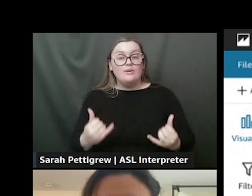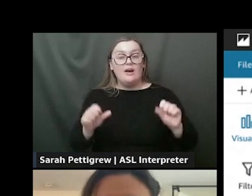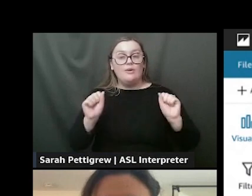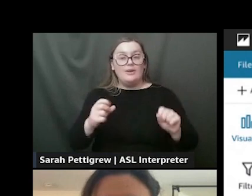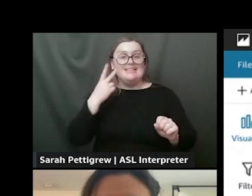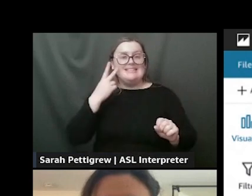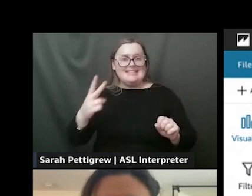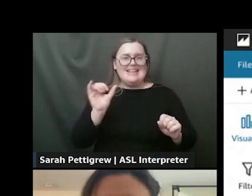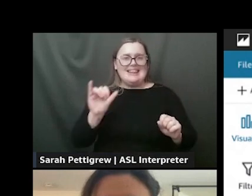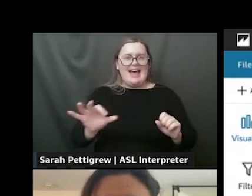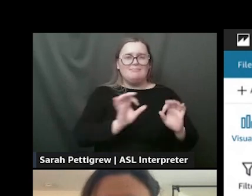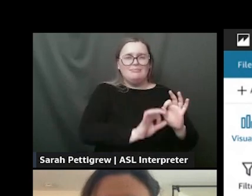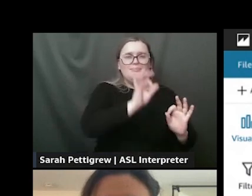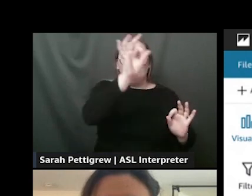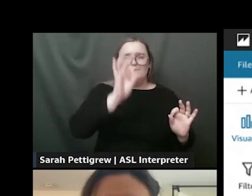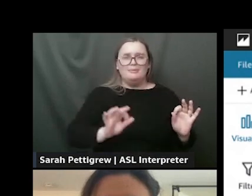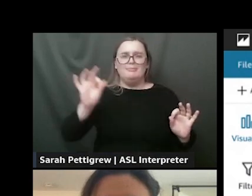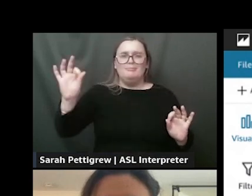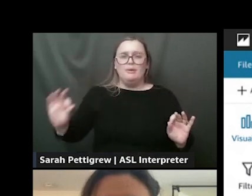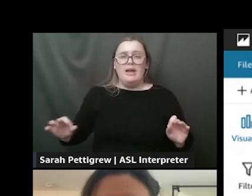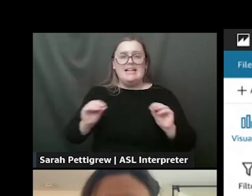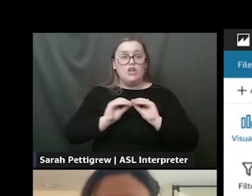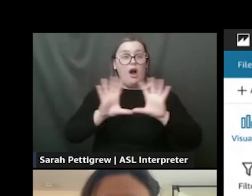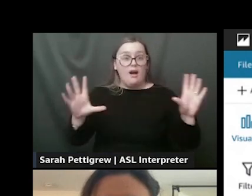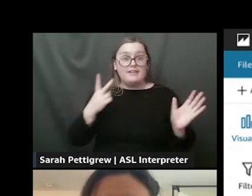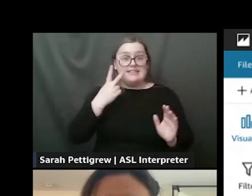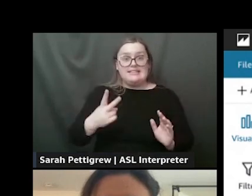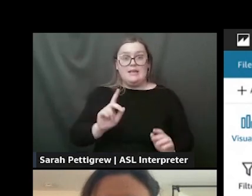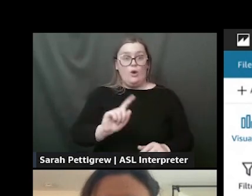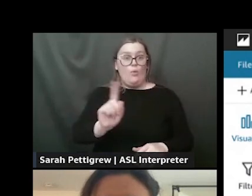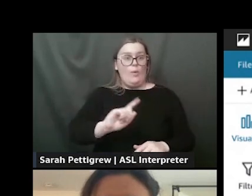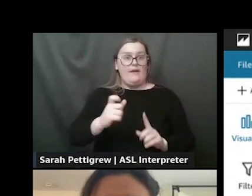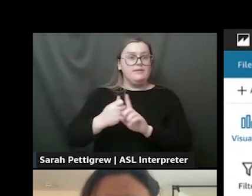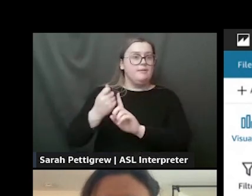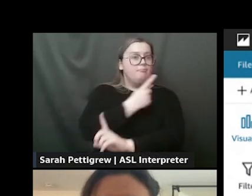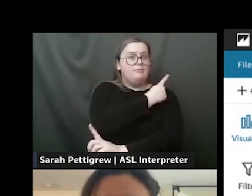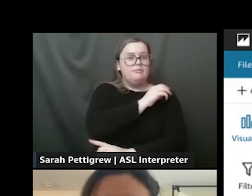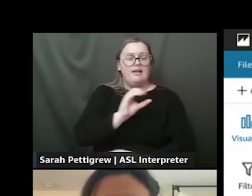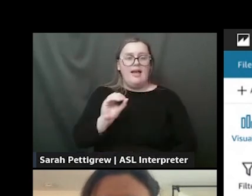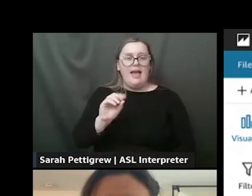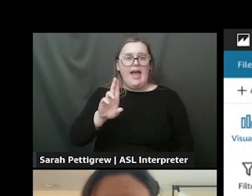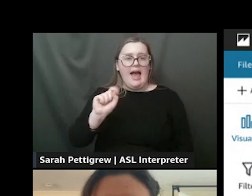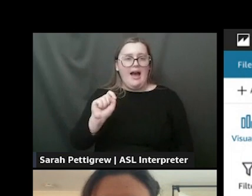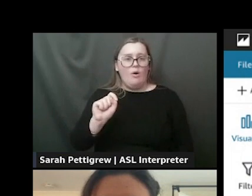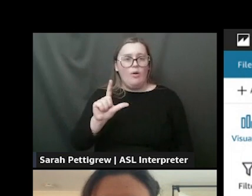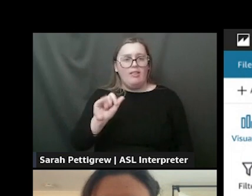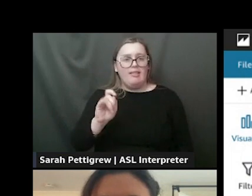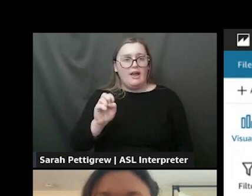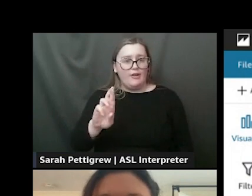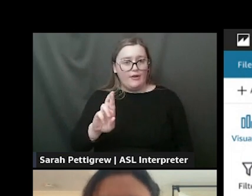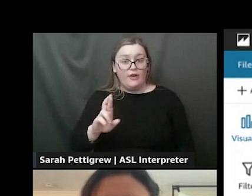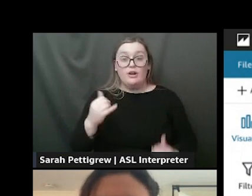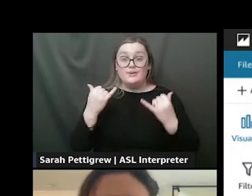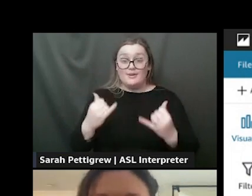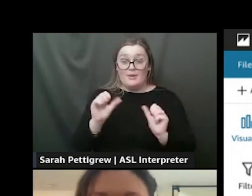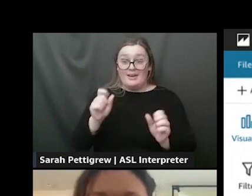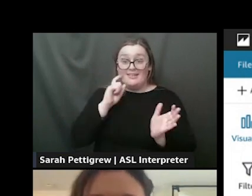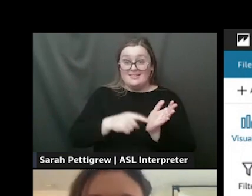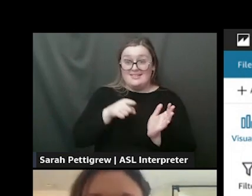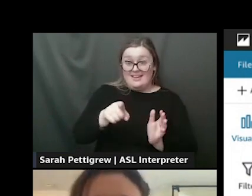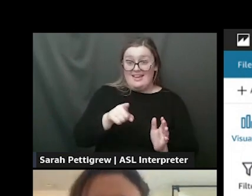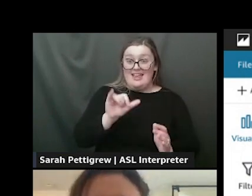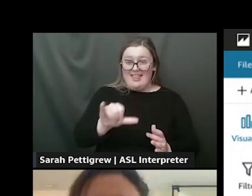it's very clear what these outliers are. So all of a sudden, I can tell that this contact matcher,